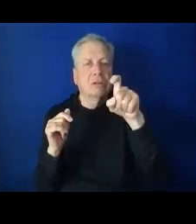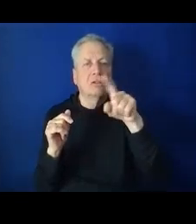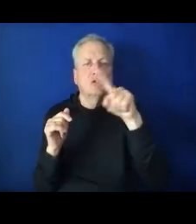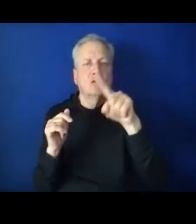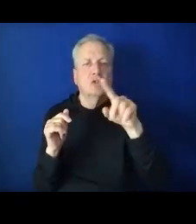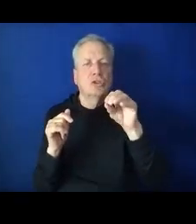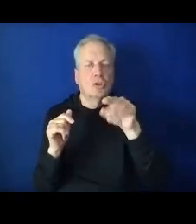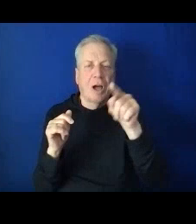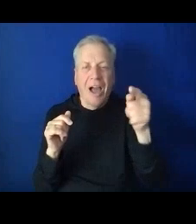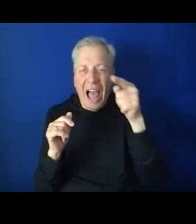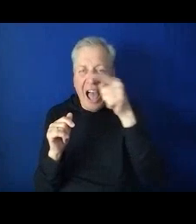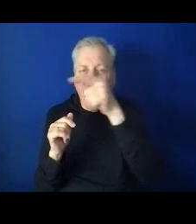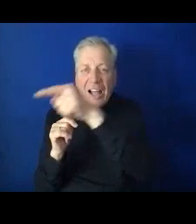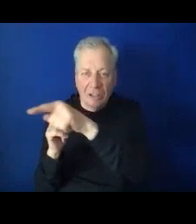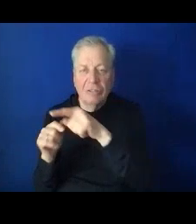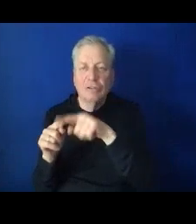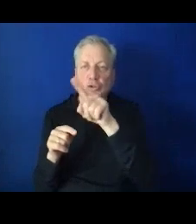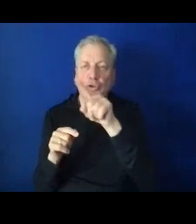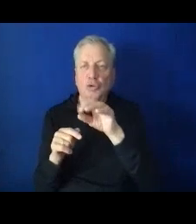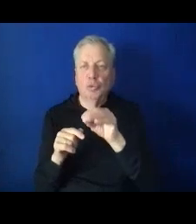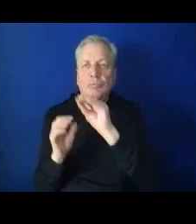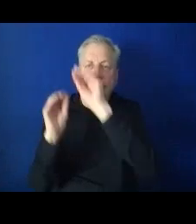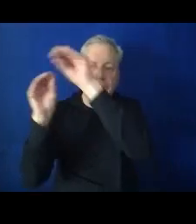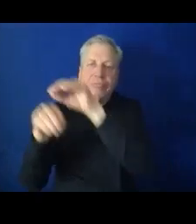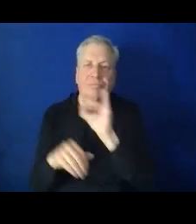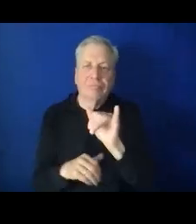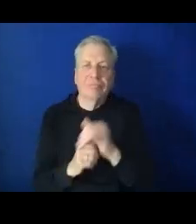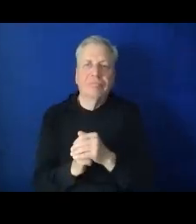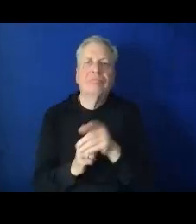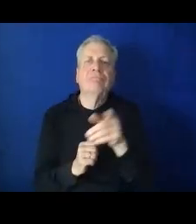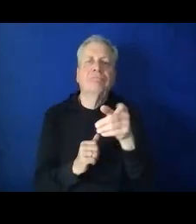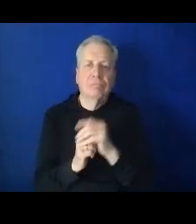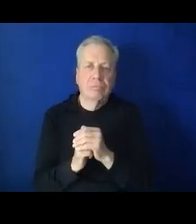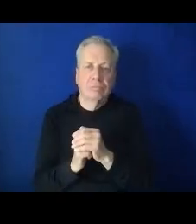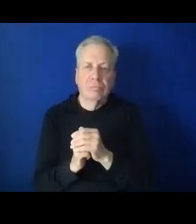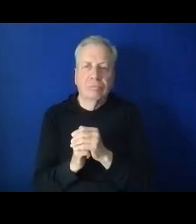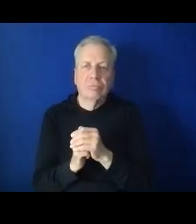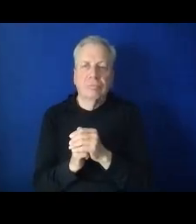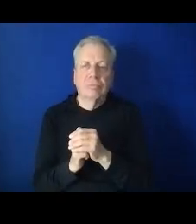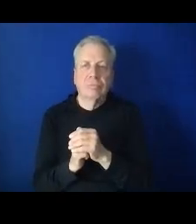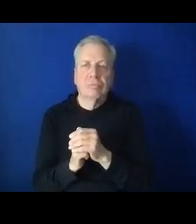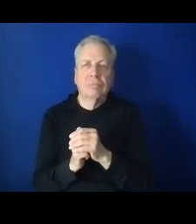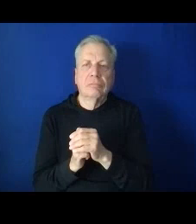ATBC did give some animals to the zoo. Yeah.